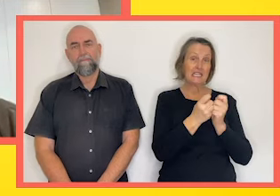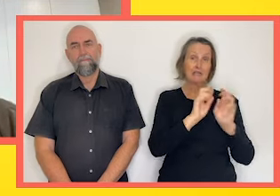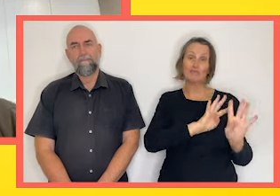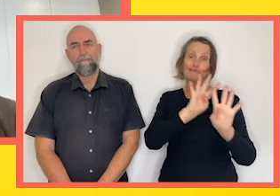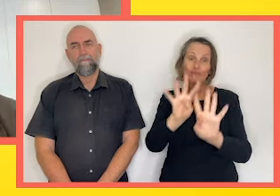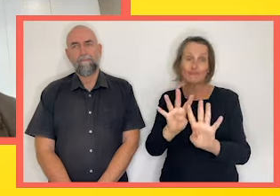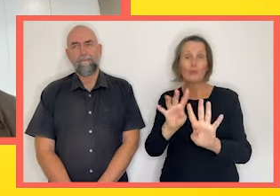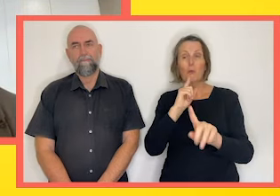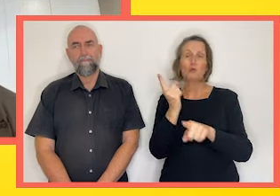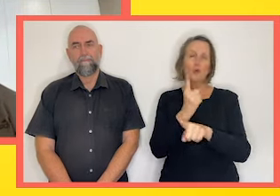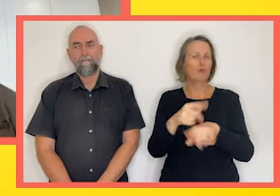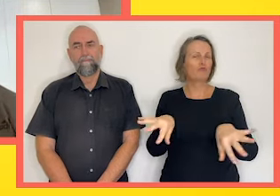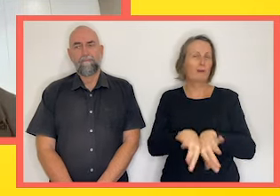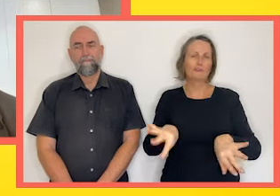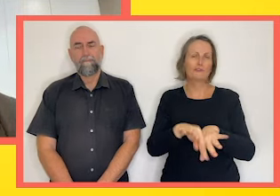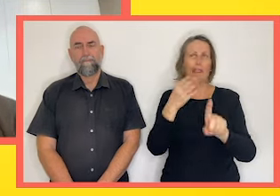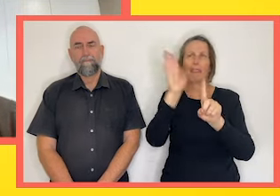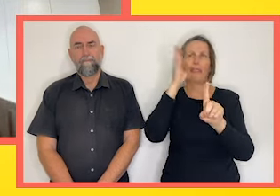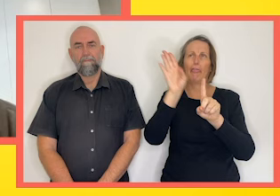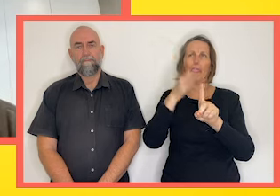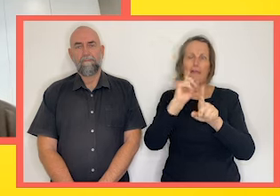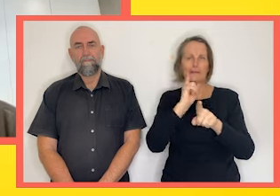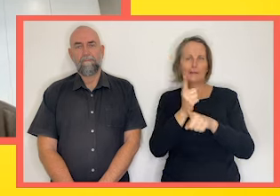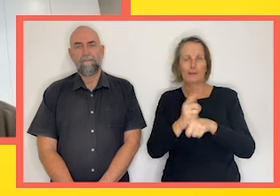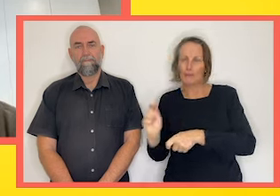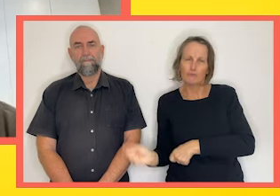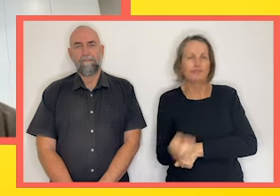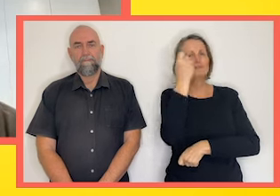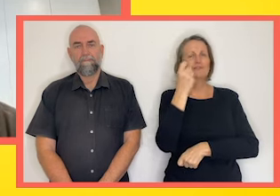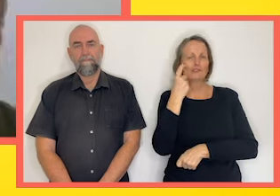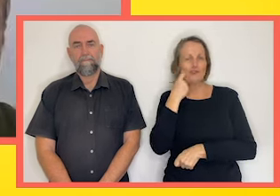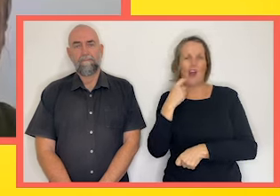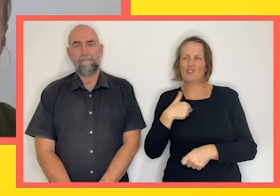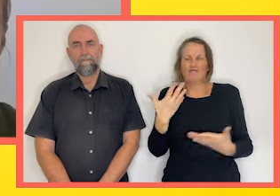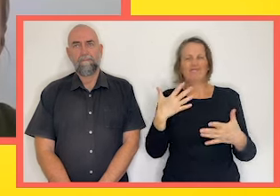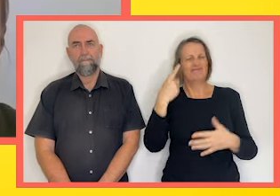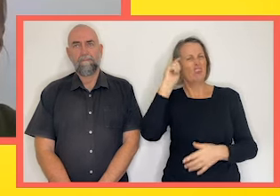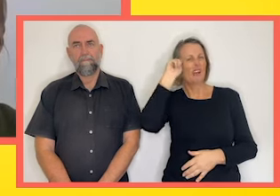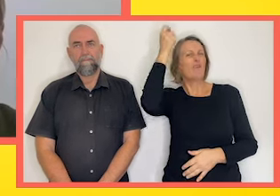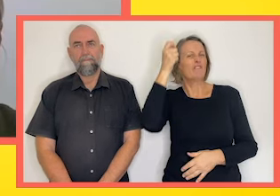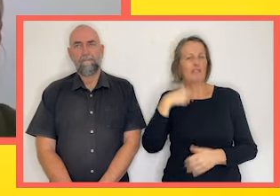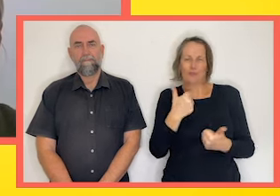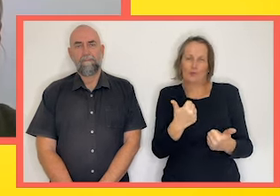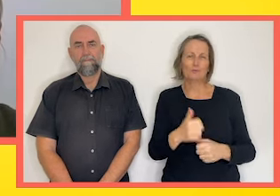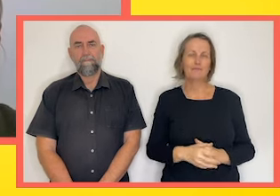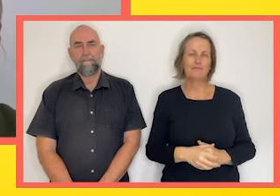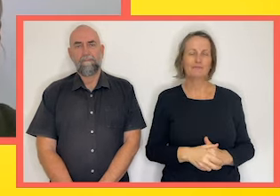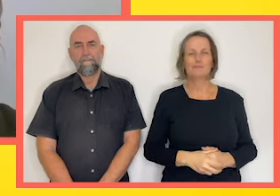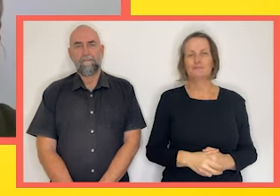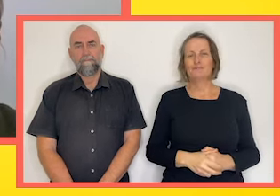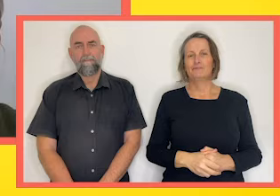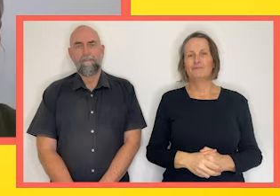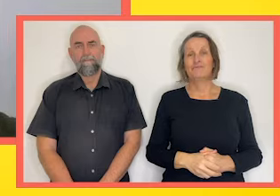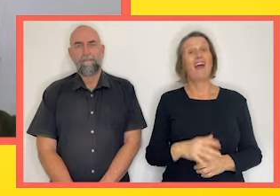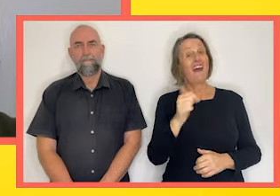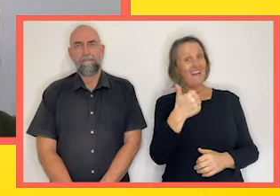and once again talk a lot of trash and just try and hit the balls as far as we can. That's so good. I actually love hitting at the